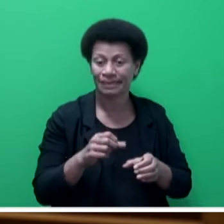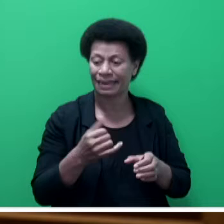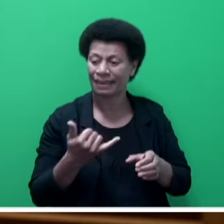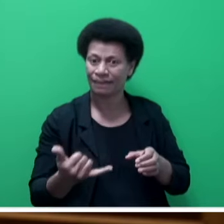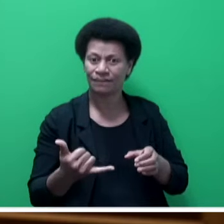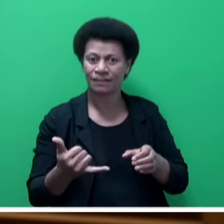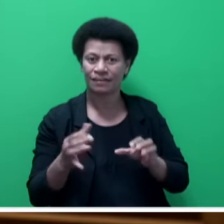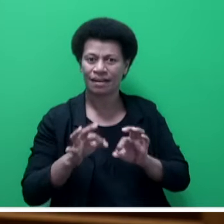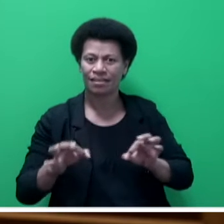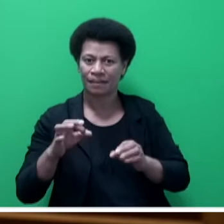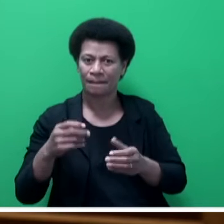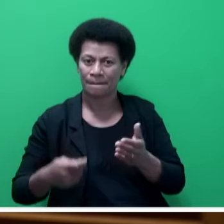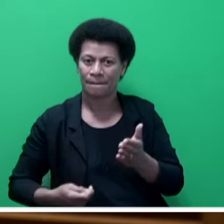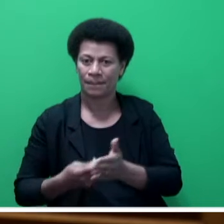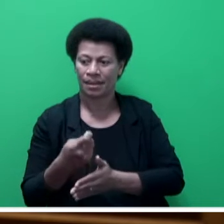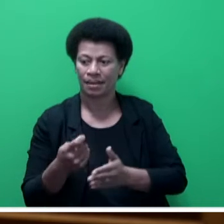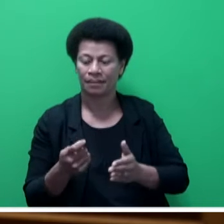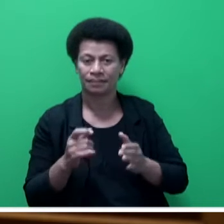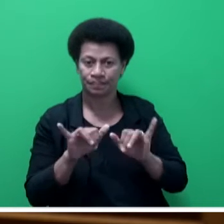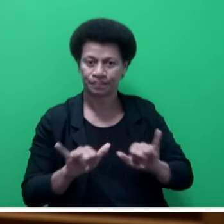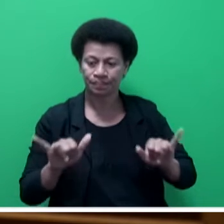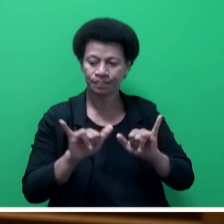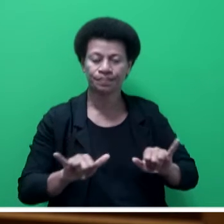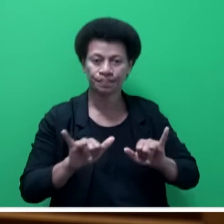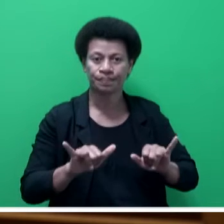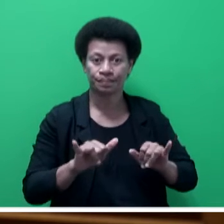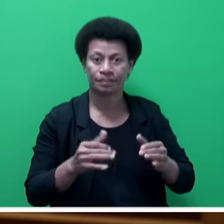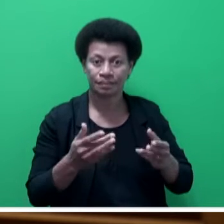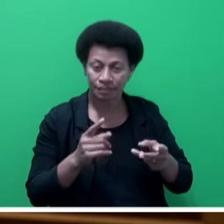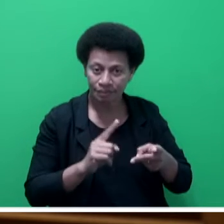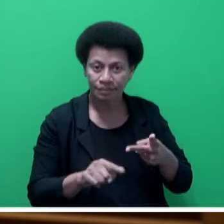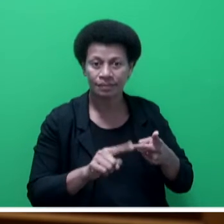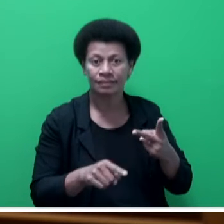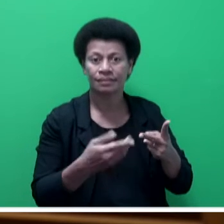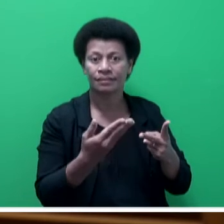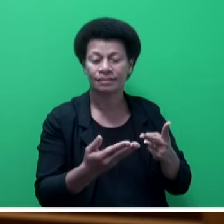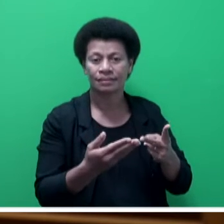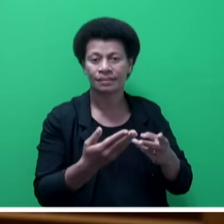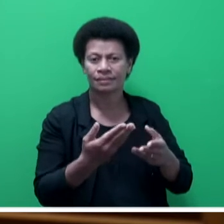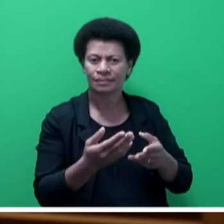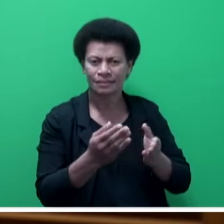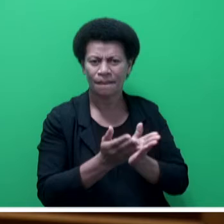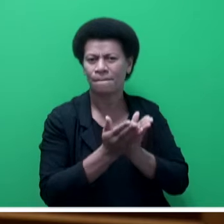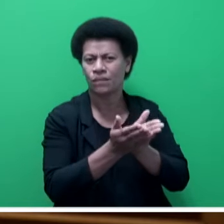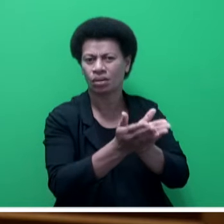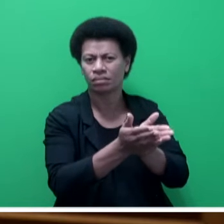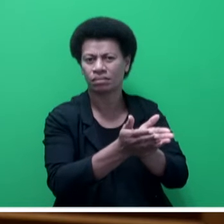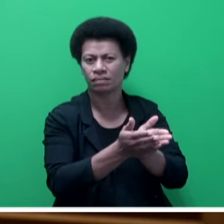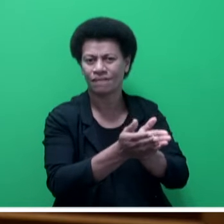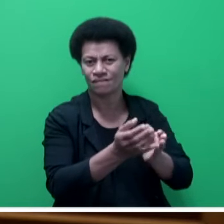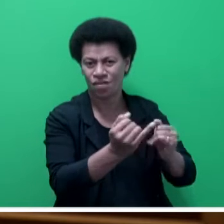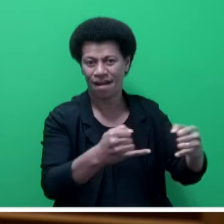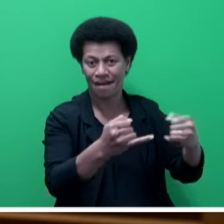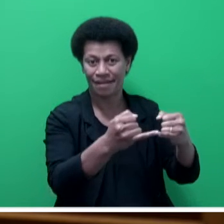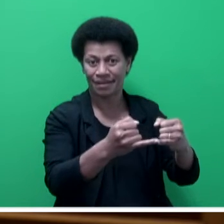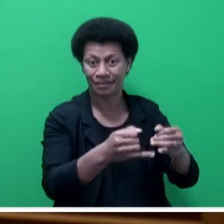work with the employees. We've also accommodated exemption for marine vessel surveys, which will now be issued